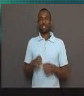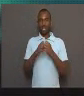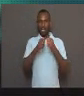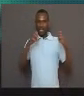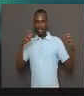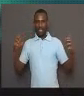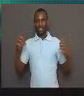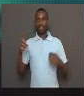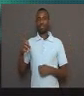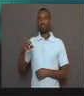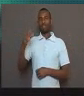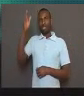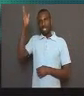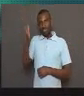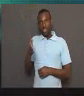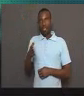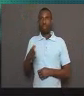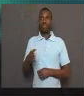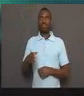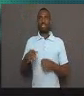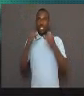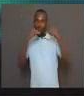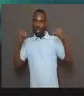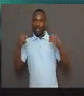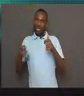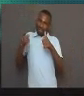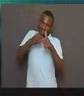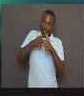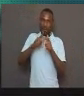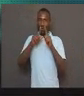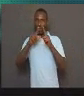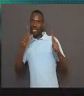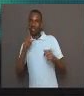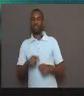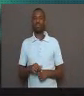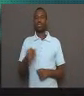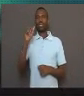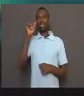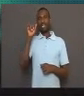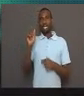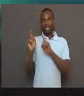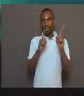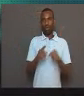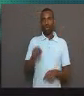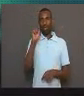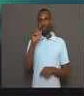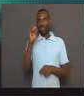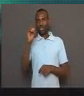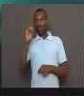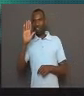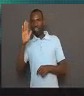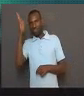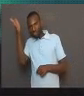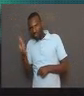by the wire's original length, which is 0.05